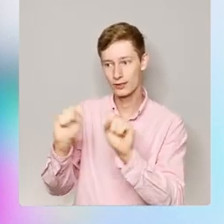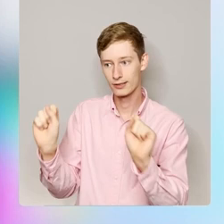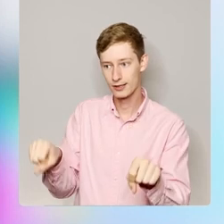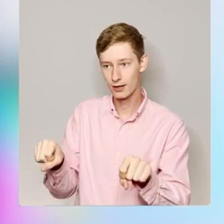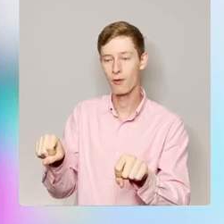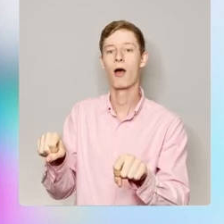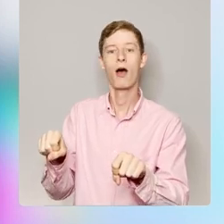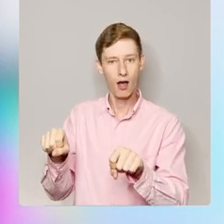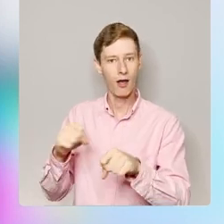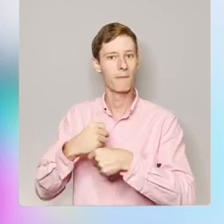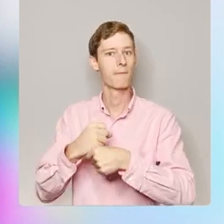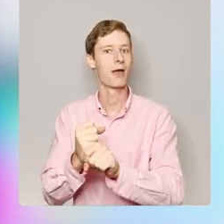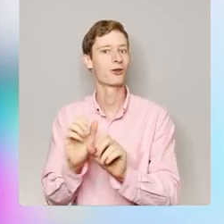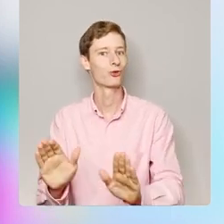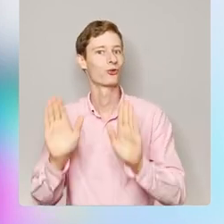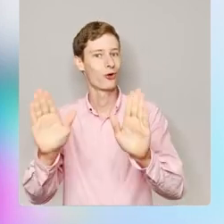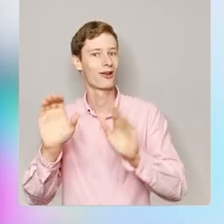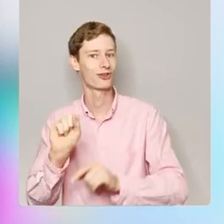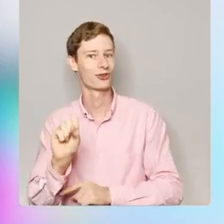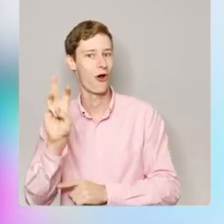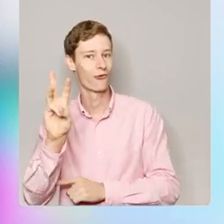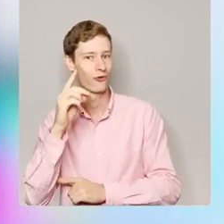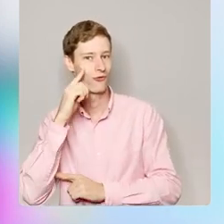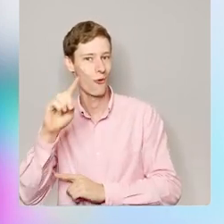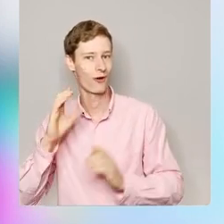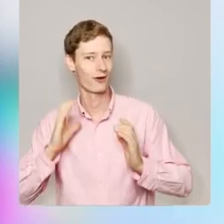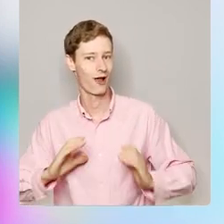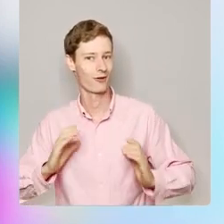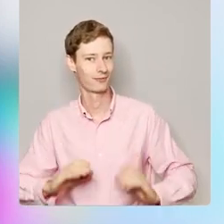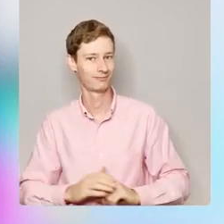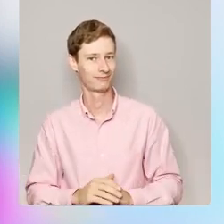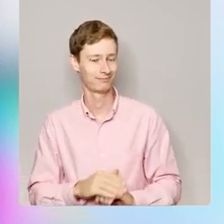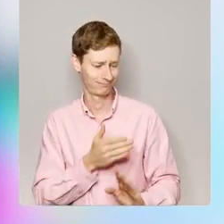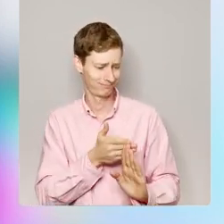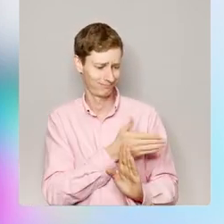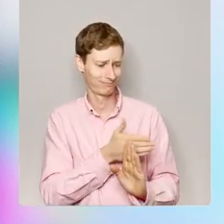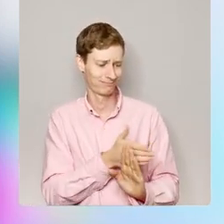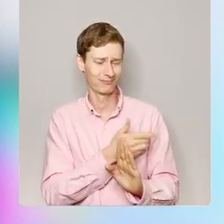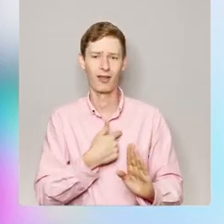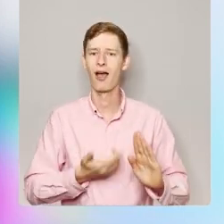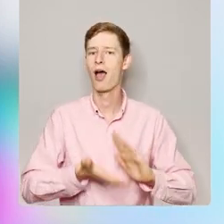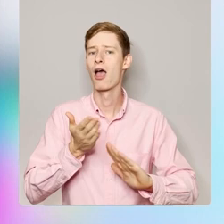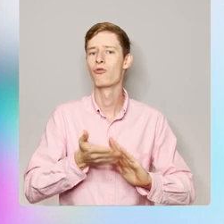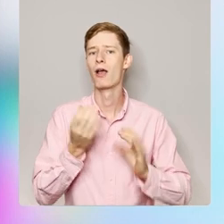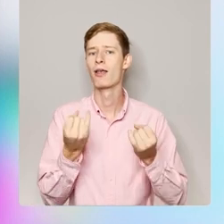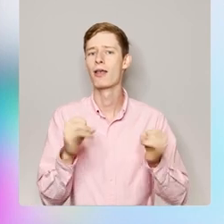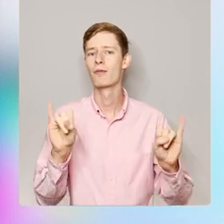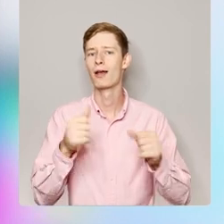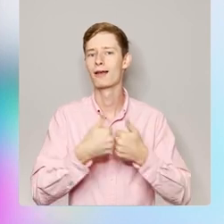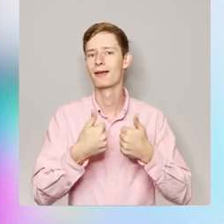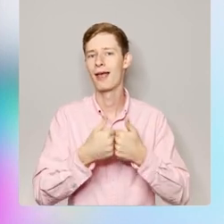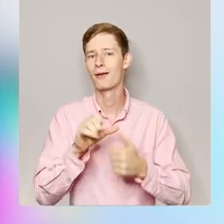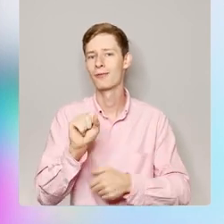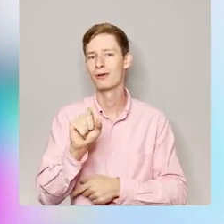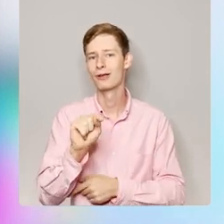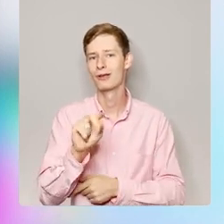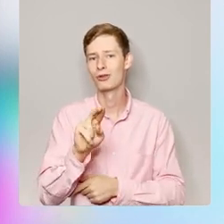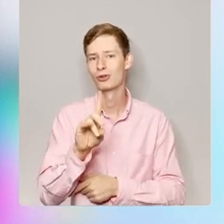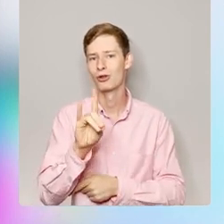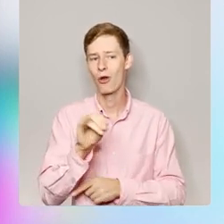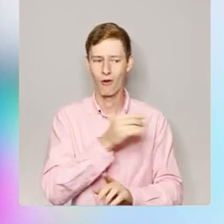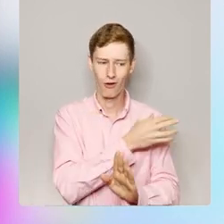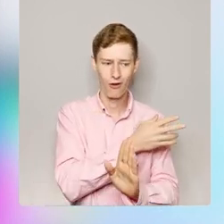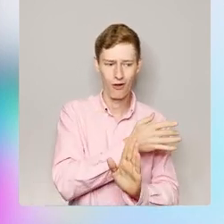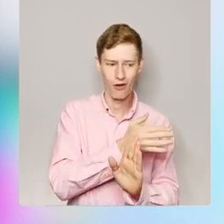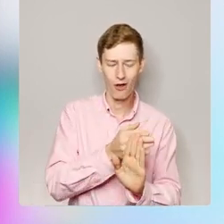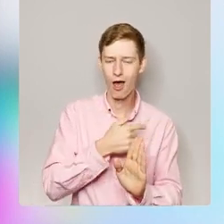customers. I ran an independent game studio for several years, and, you know, what I learned is that there are some